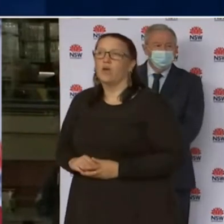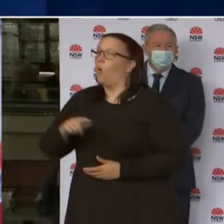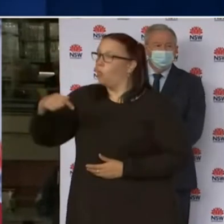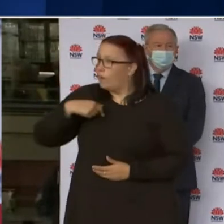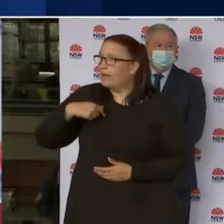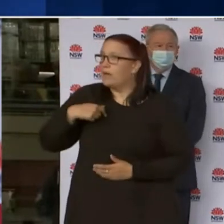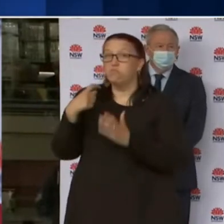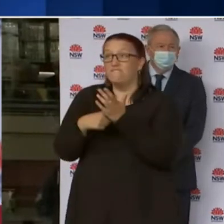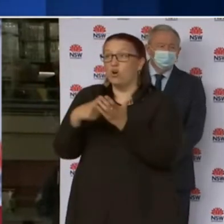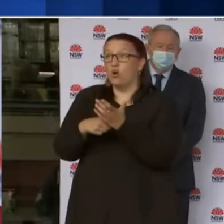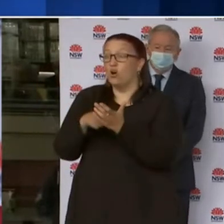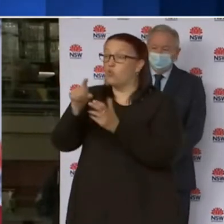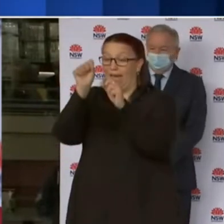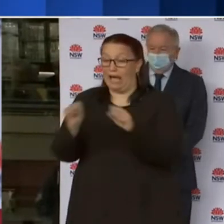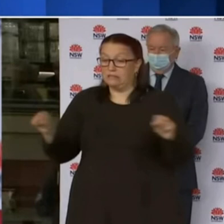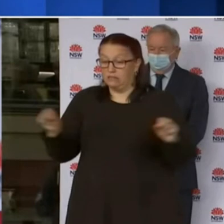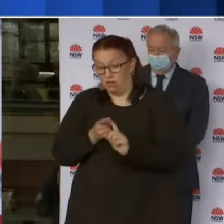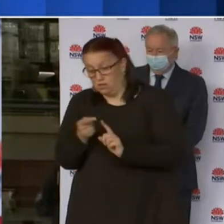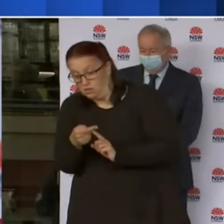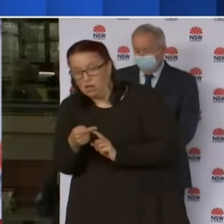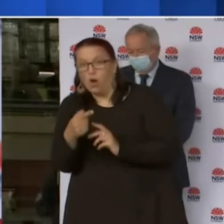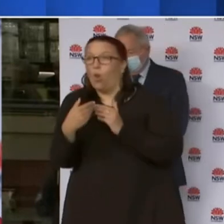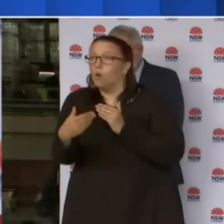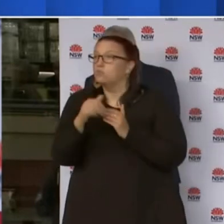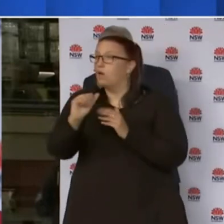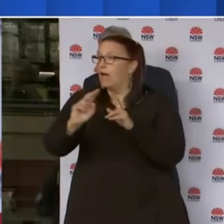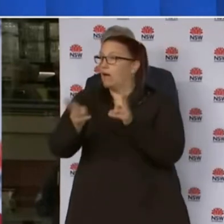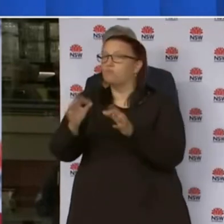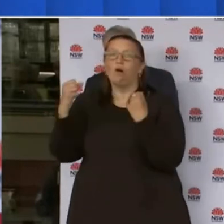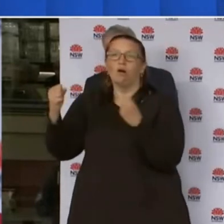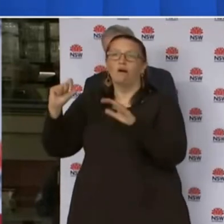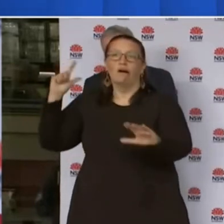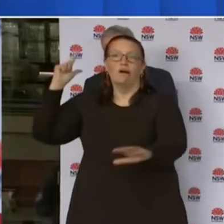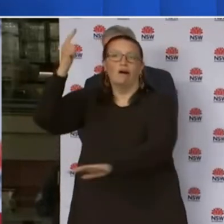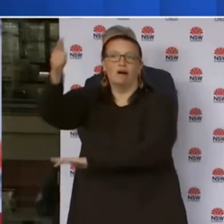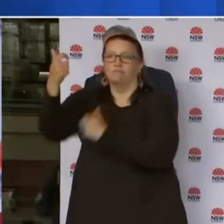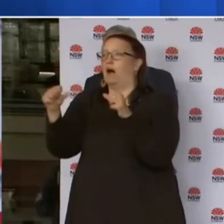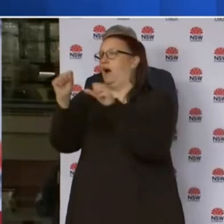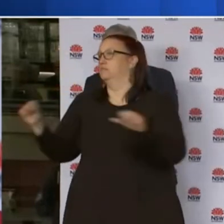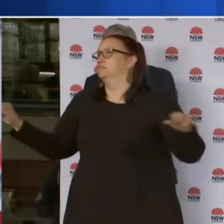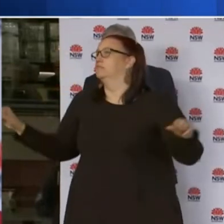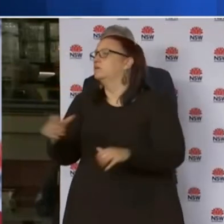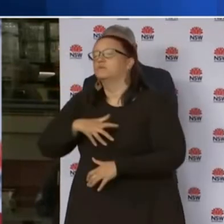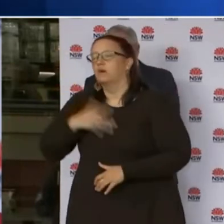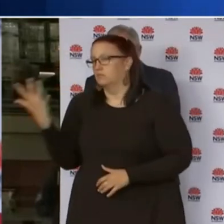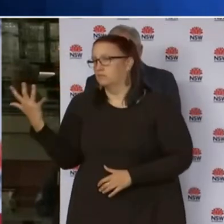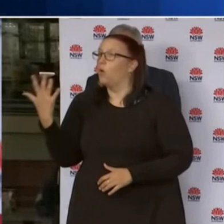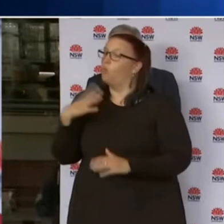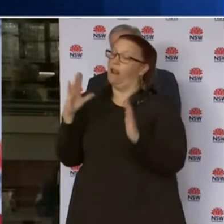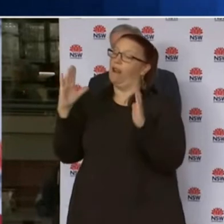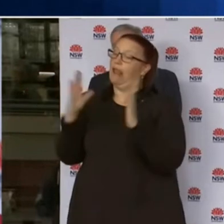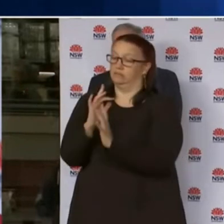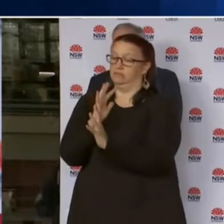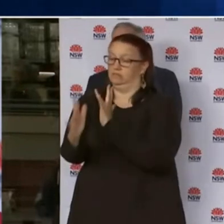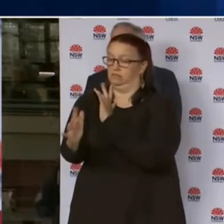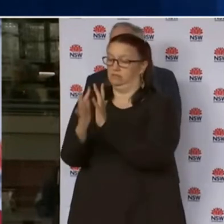exercise opportunities when it's just around the corner from you. Please can we apply common sense. The less interactions we